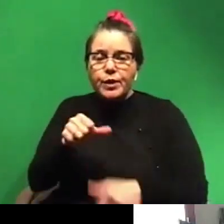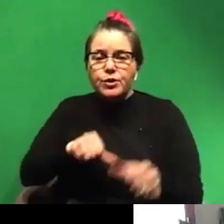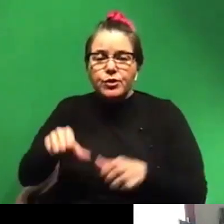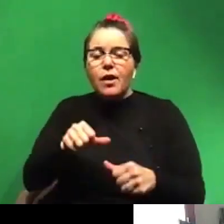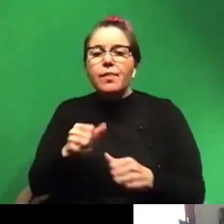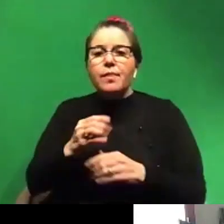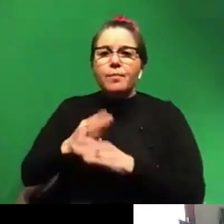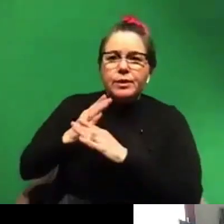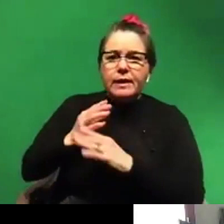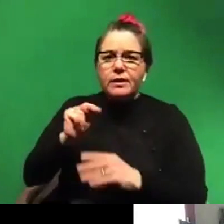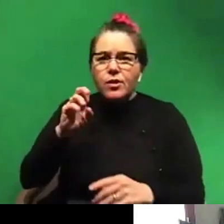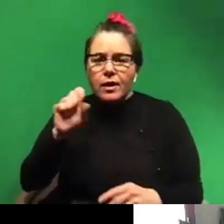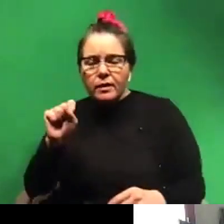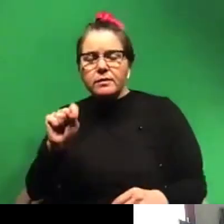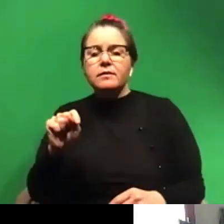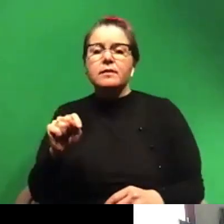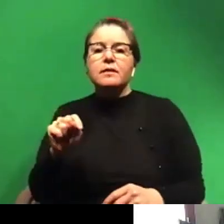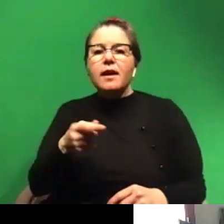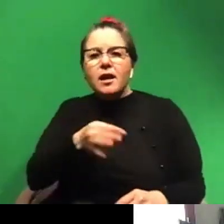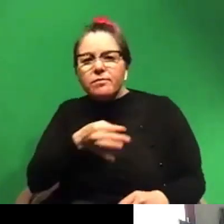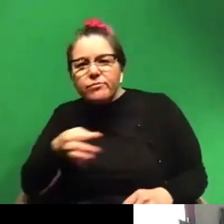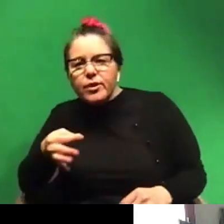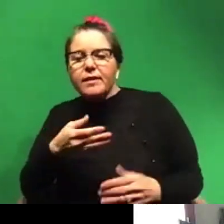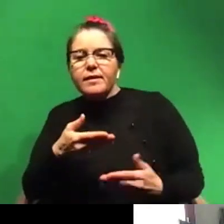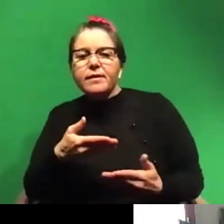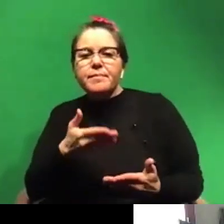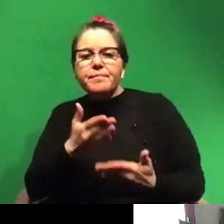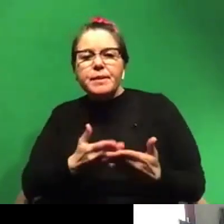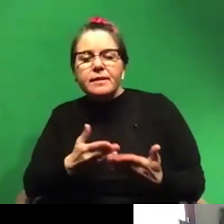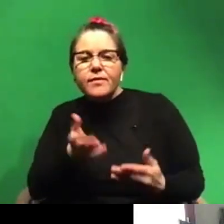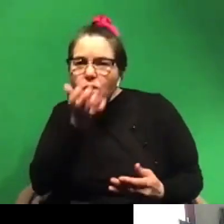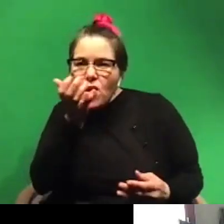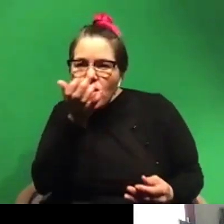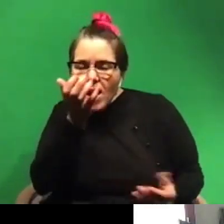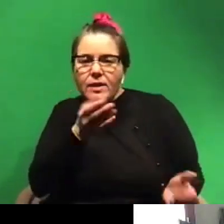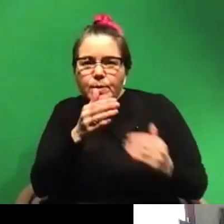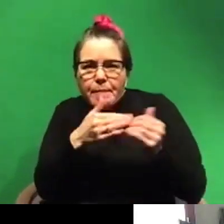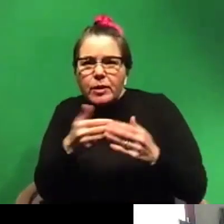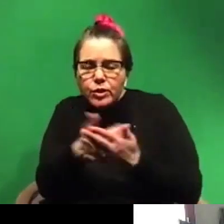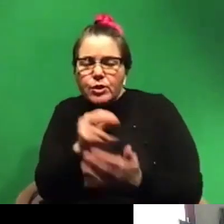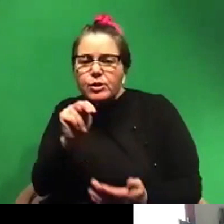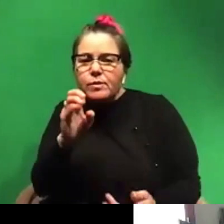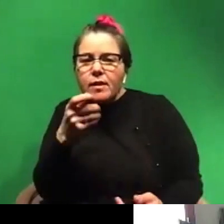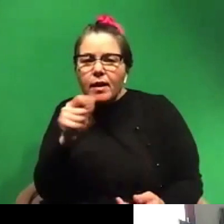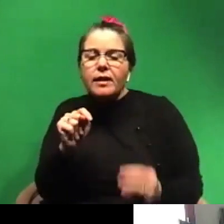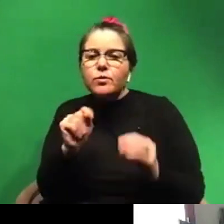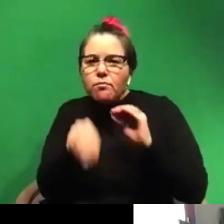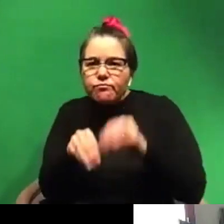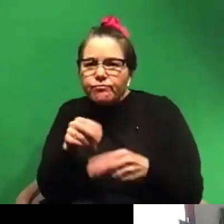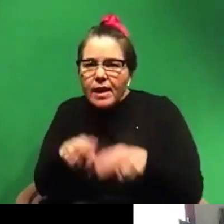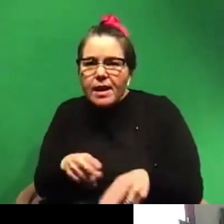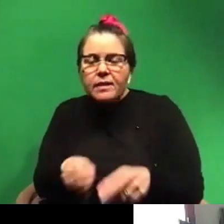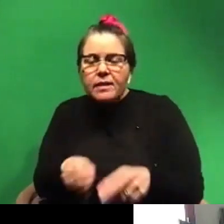their nests and dragging pieces of grass around to build a new nest where they put their eggs. So I